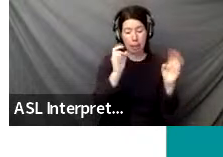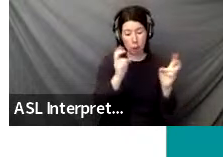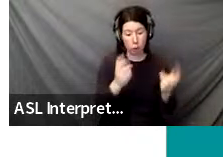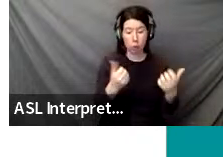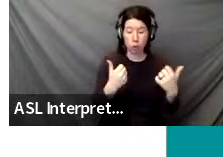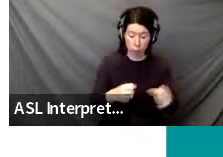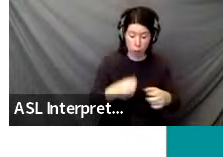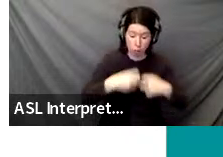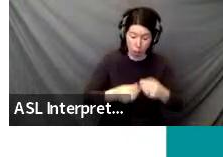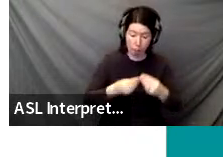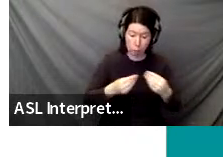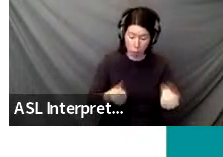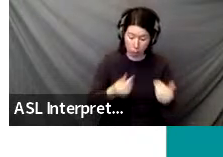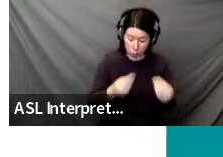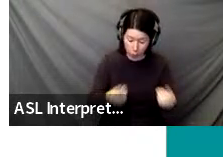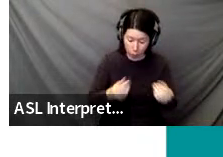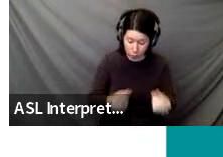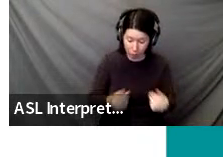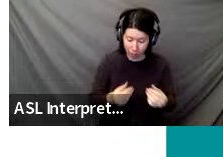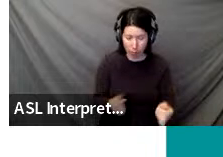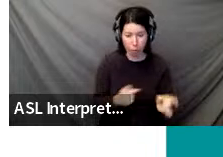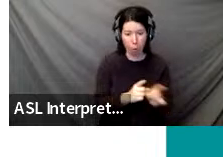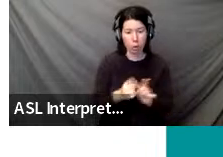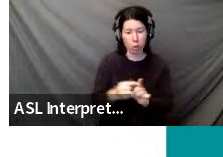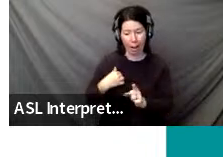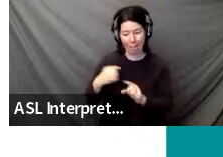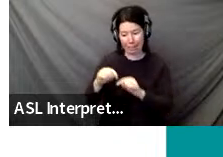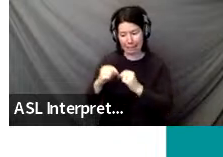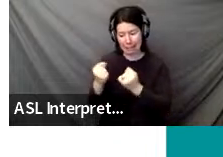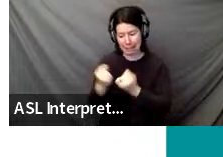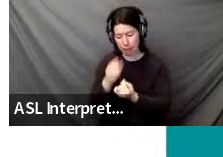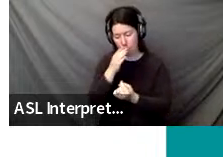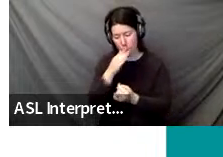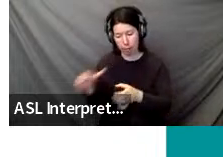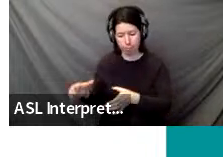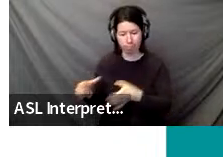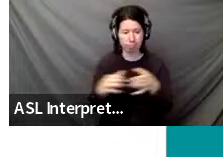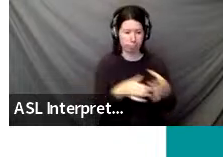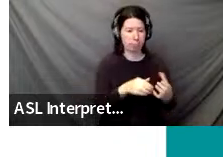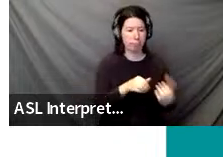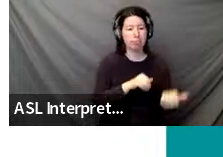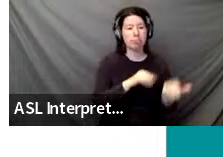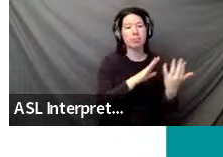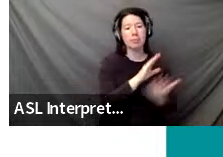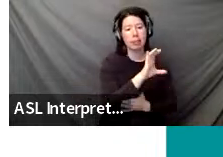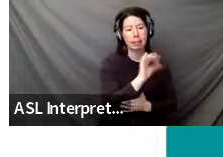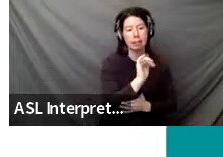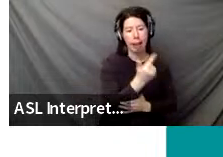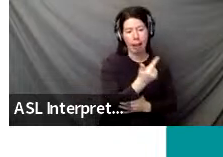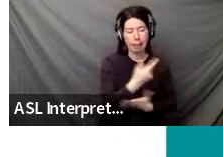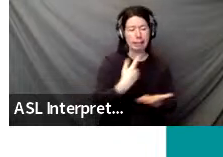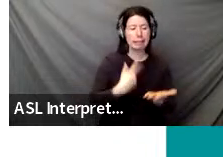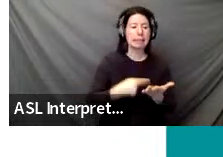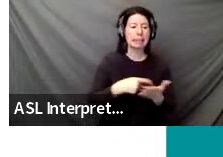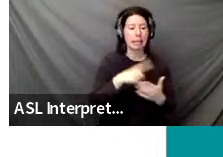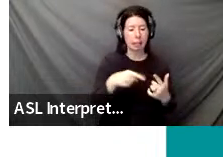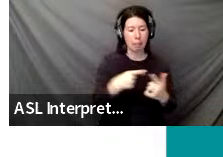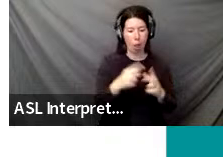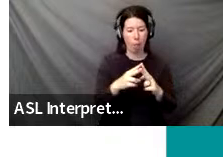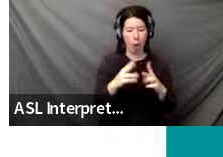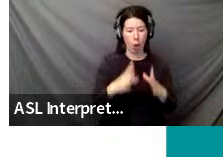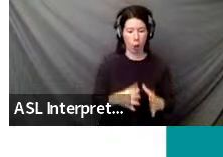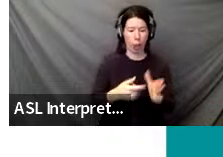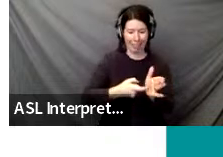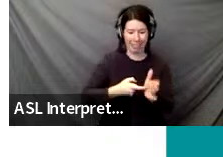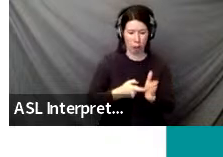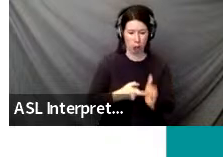have the team that has been working on it come and talk to CAG about the resolution of the partner